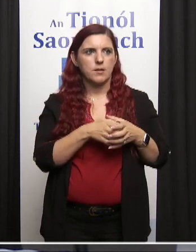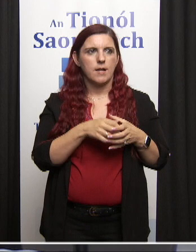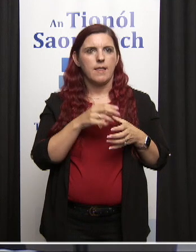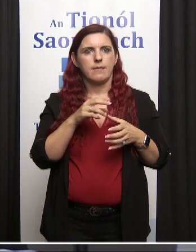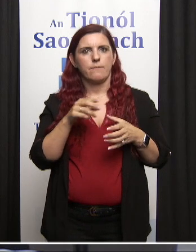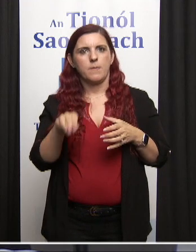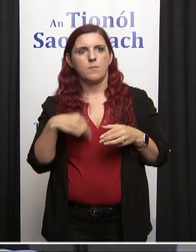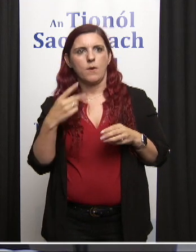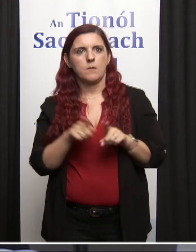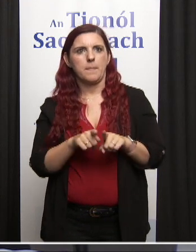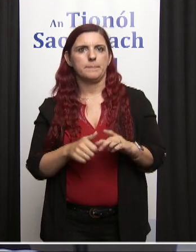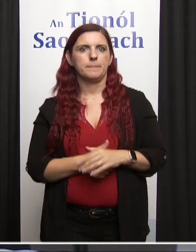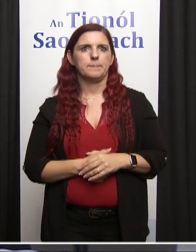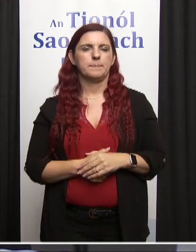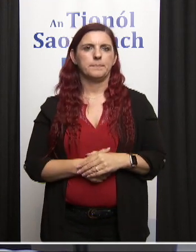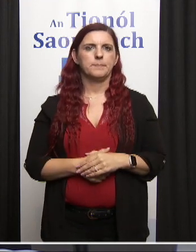this morning.